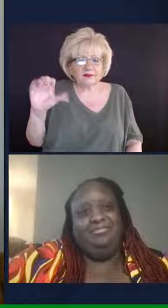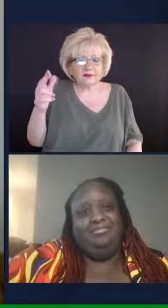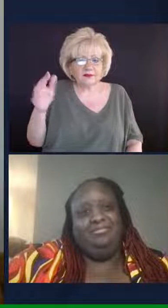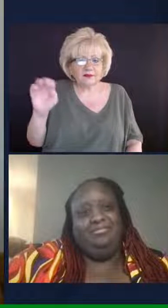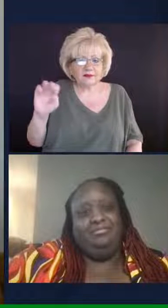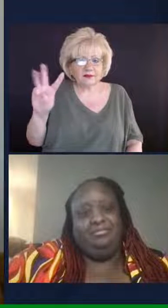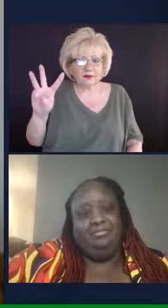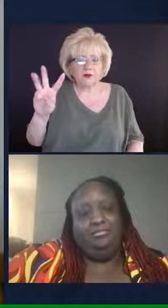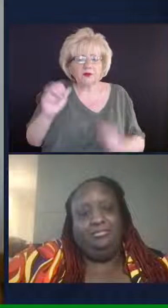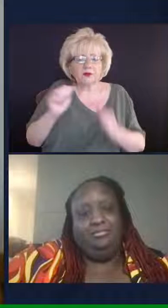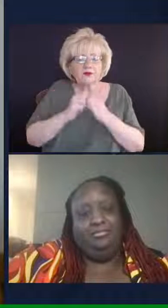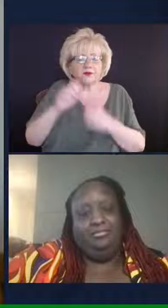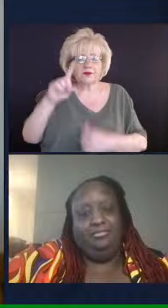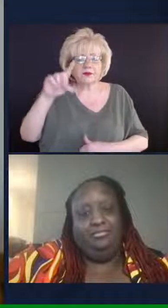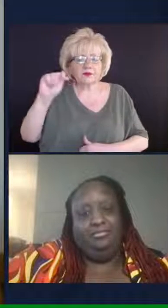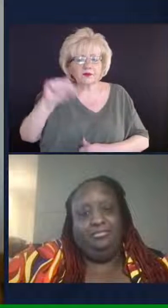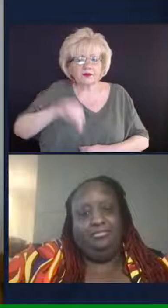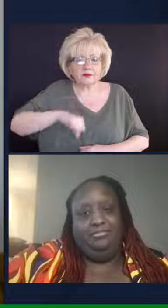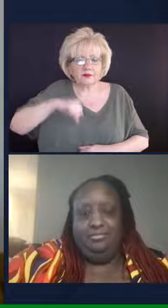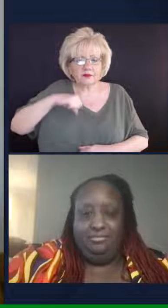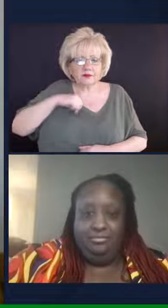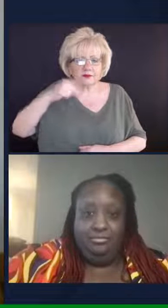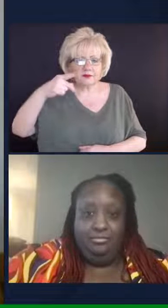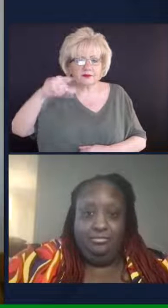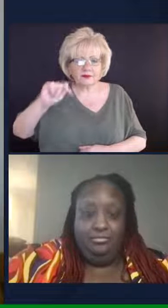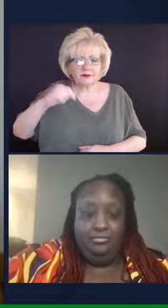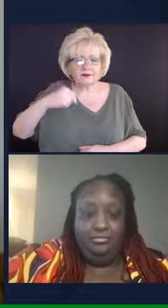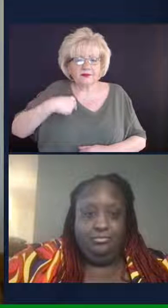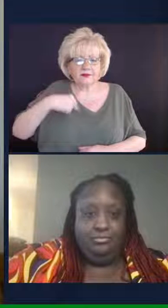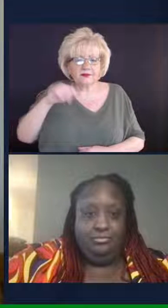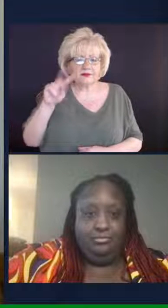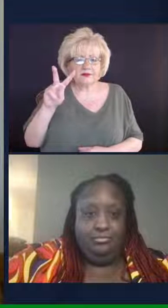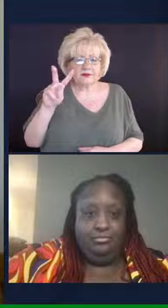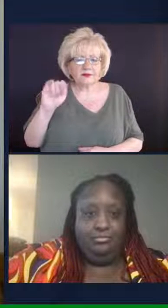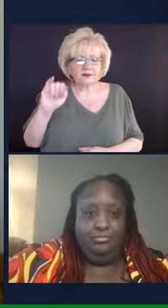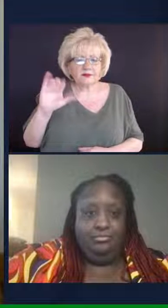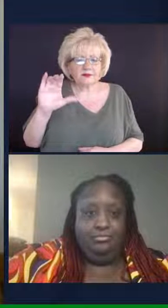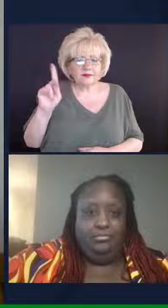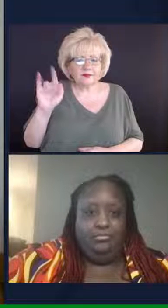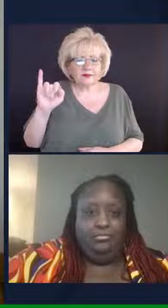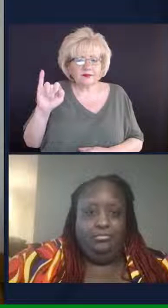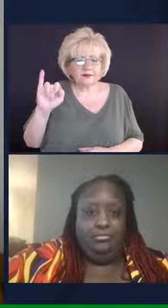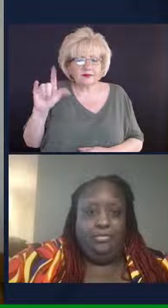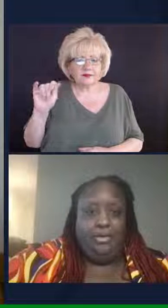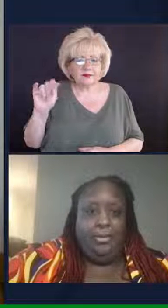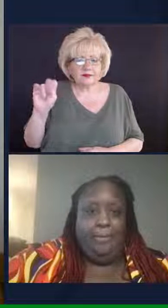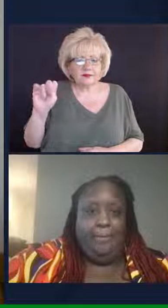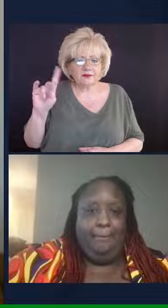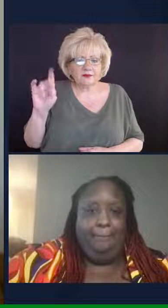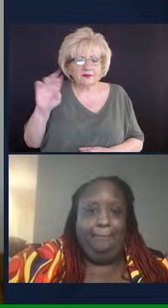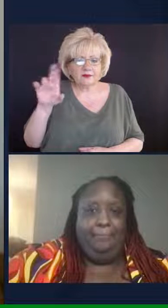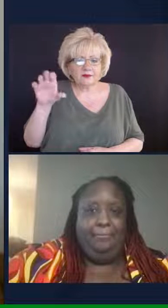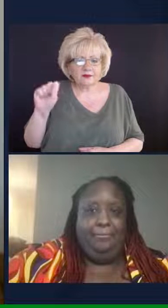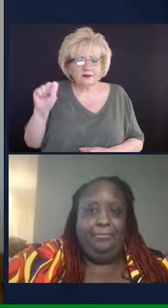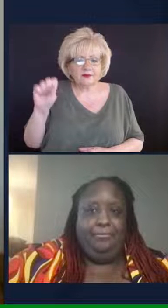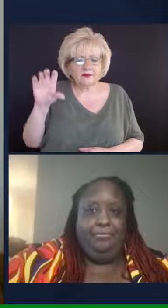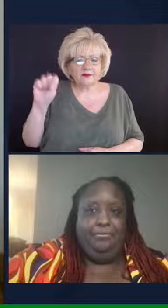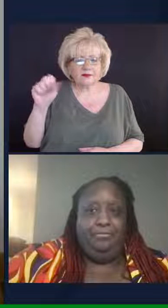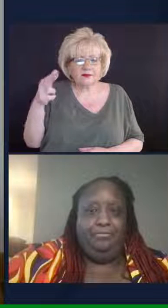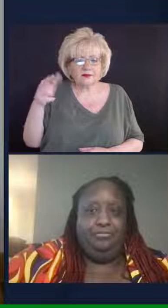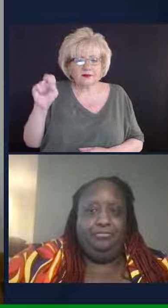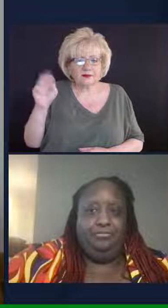am Vicki Landers, your host. I go by she, they, and I am the Executive Director